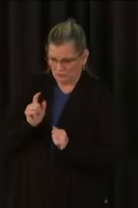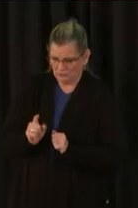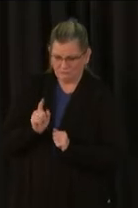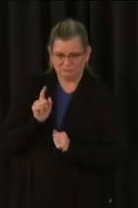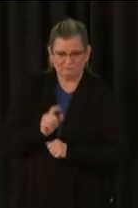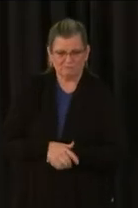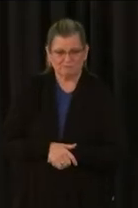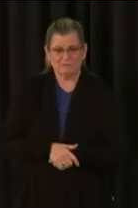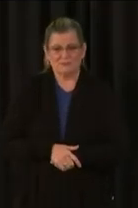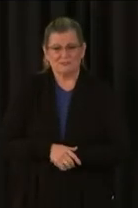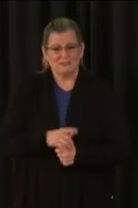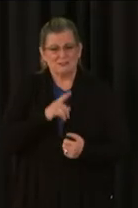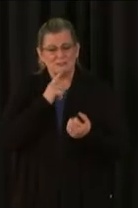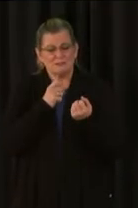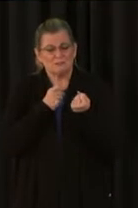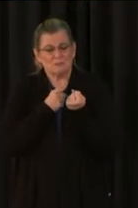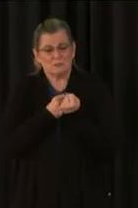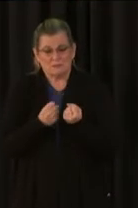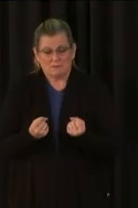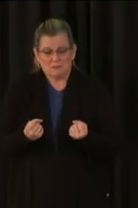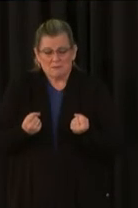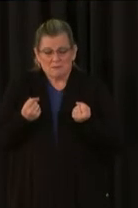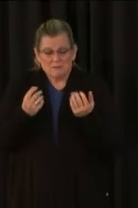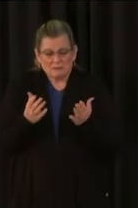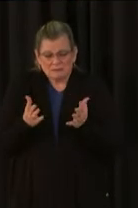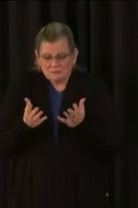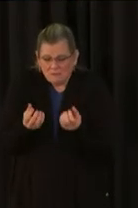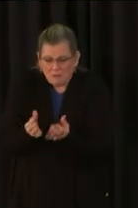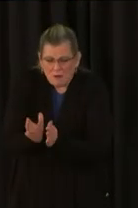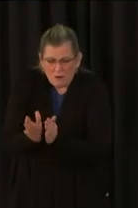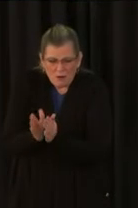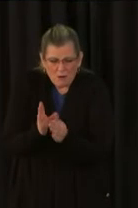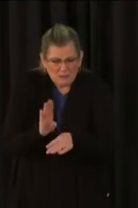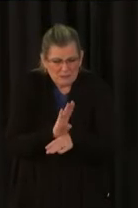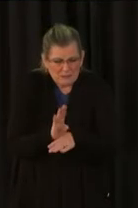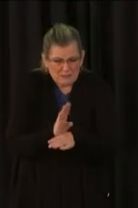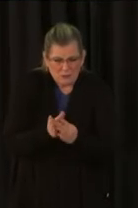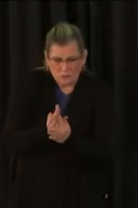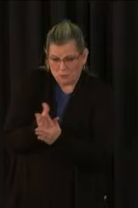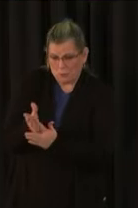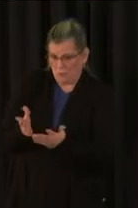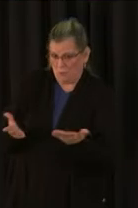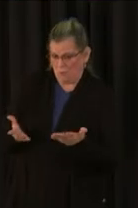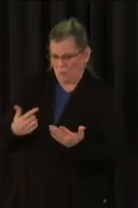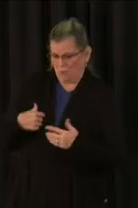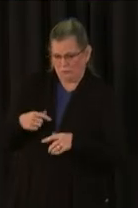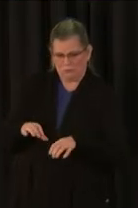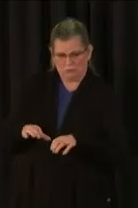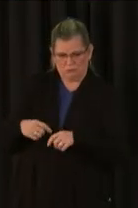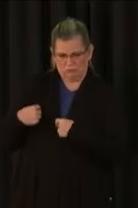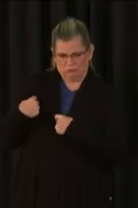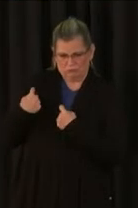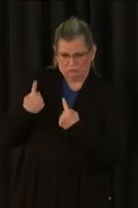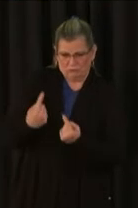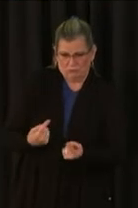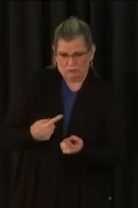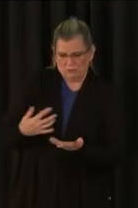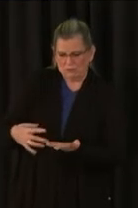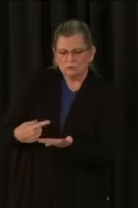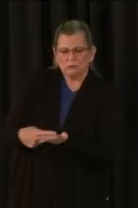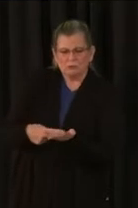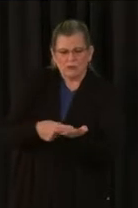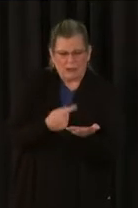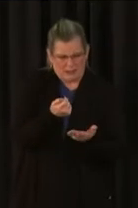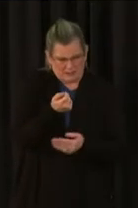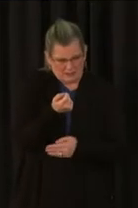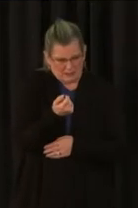support as many small businesses and residents as possible through the work that we do at DMPED. And so without further ado, I'll talk a little bit about